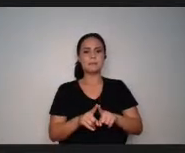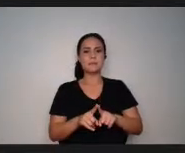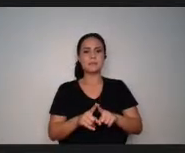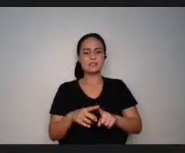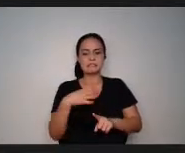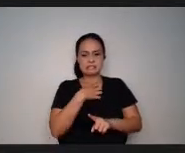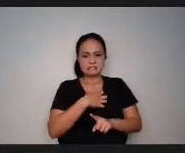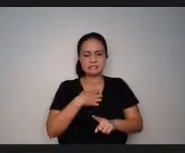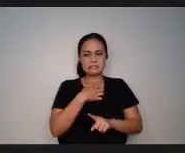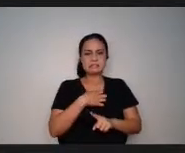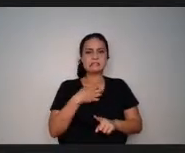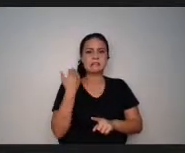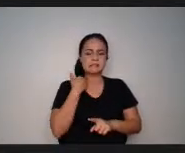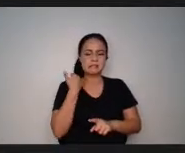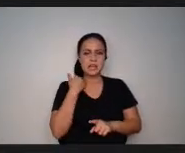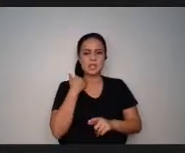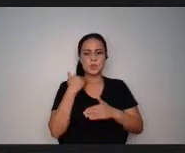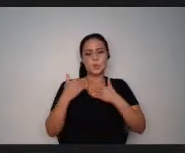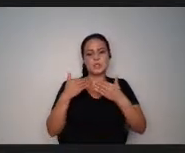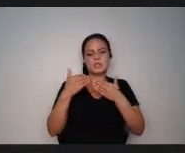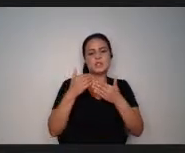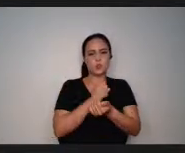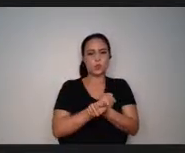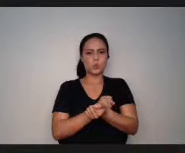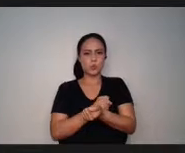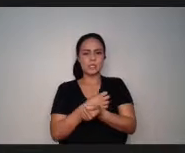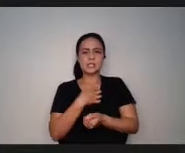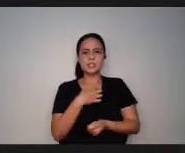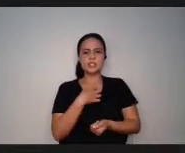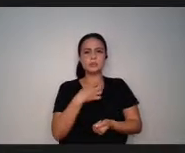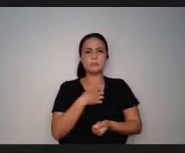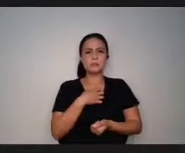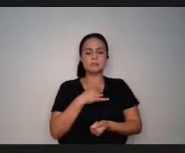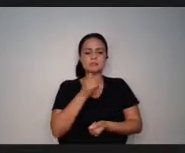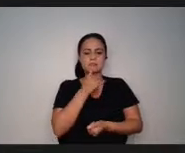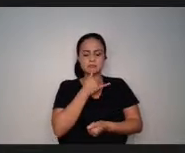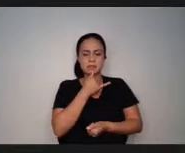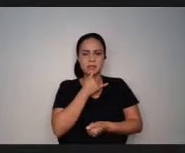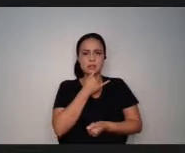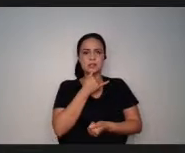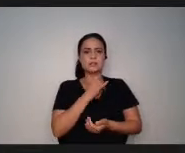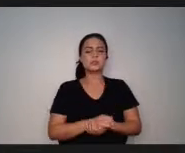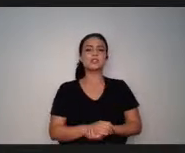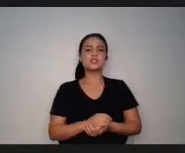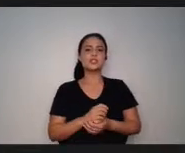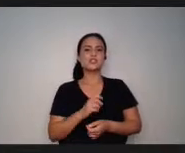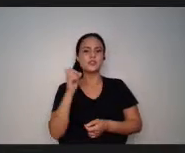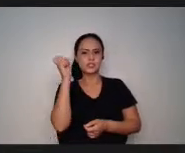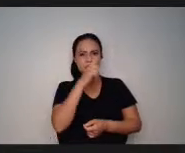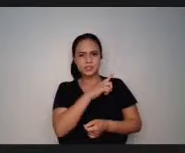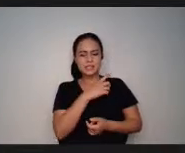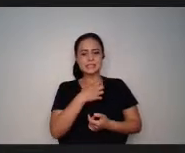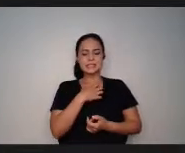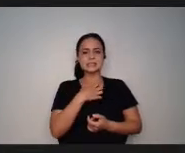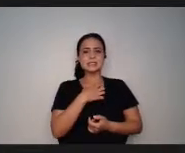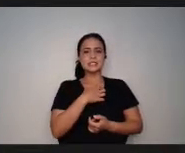which you get less breaks, more work, and it can give you chronic